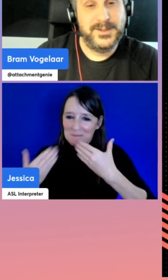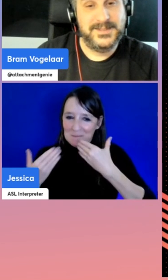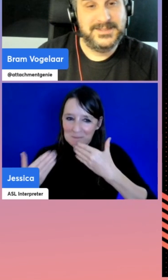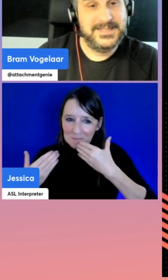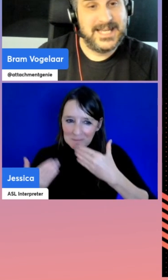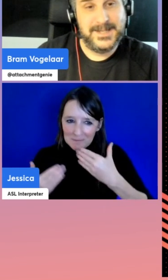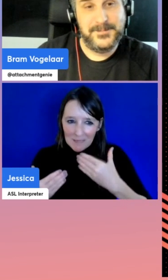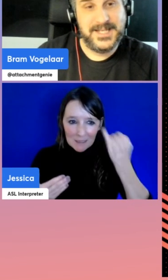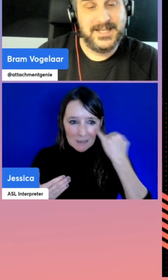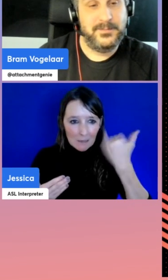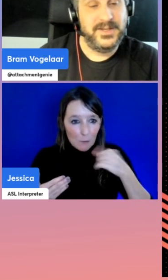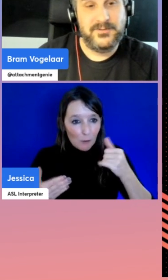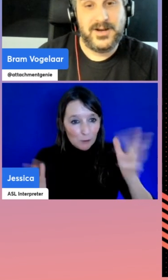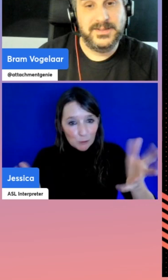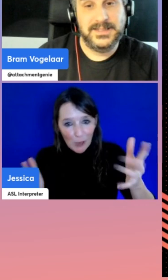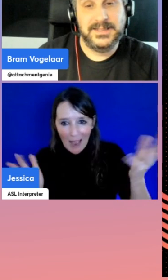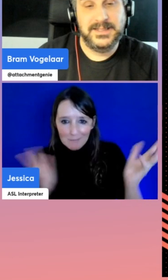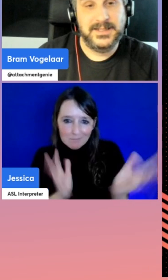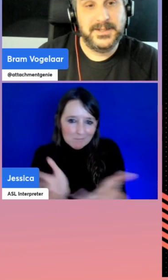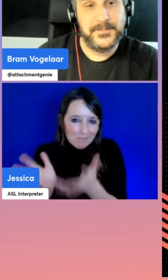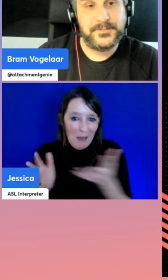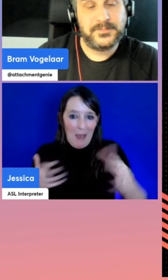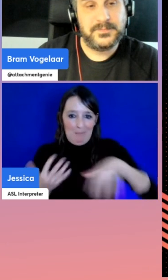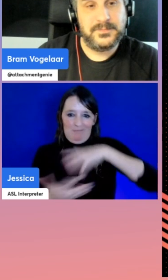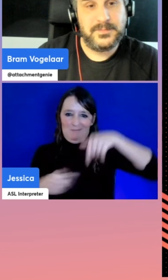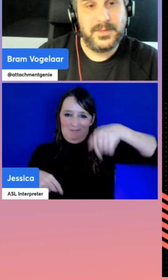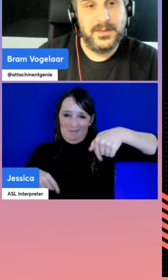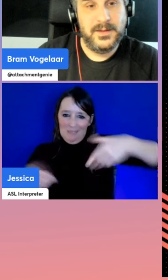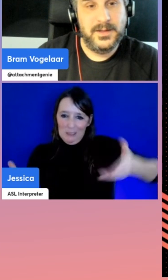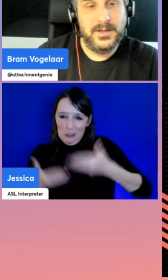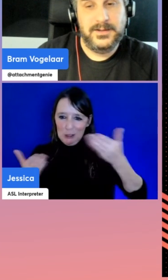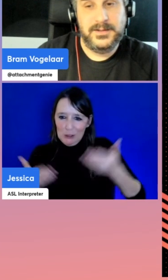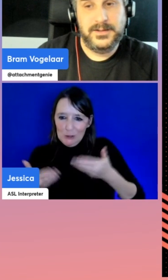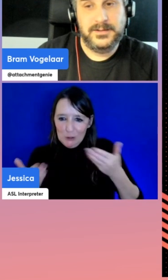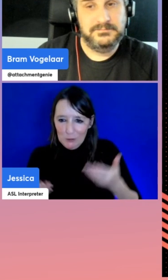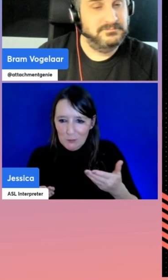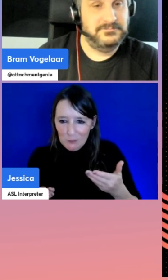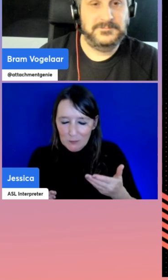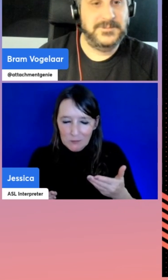If you want to chat at me, I'll be around in the